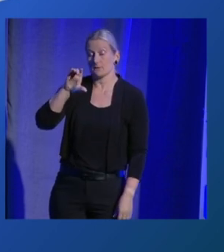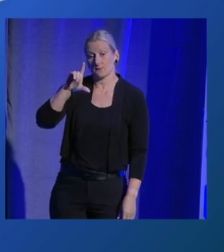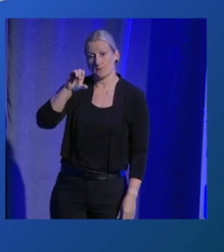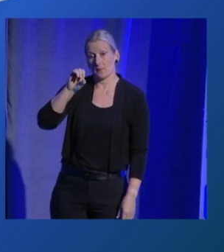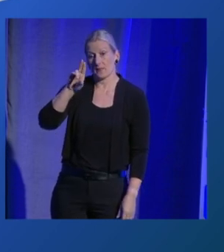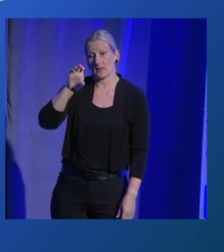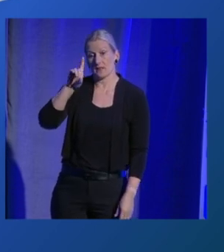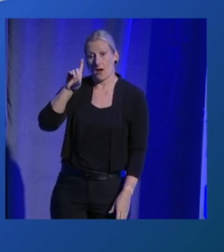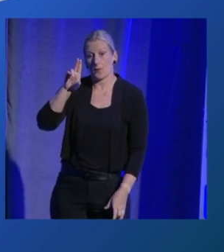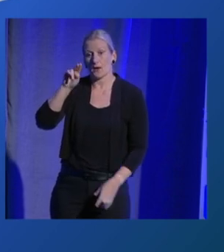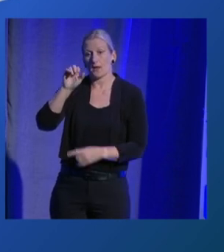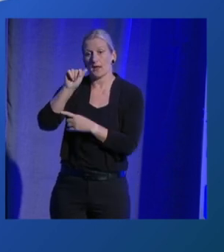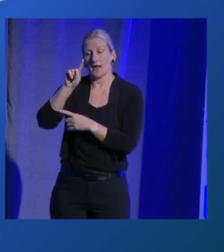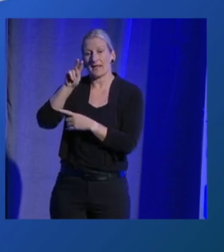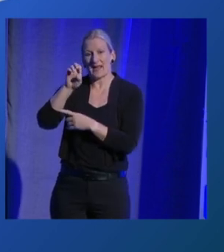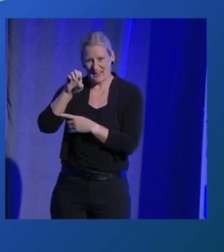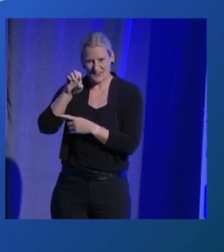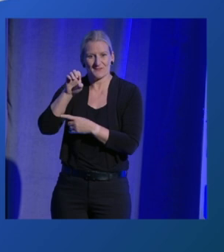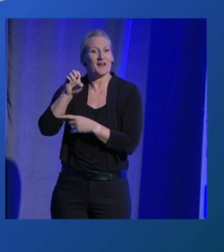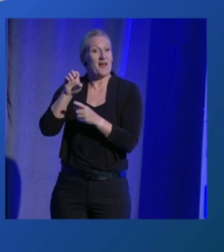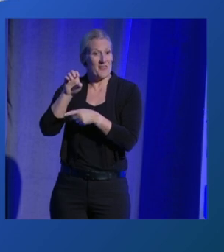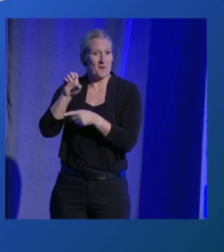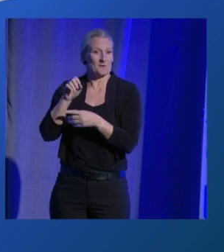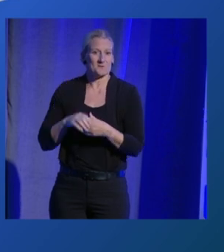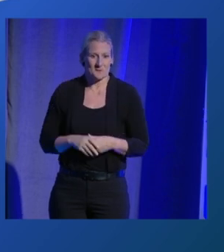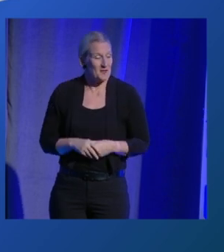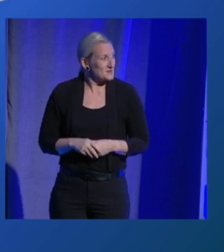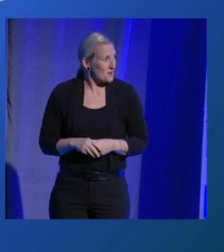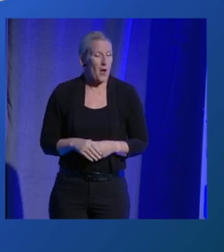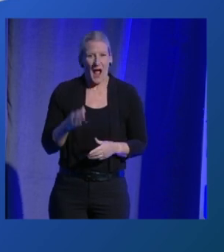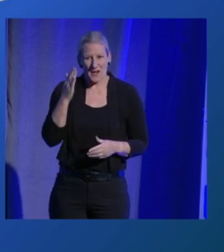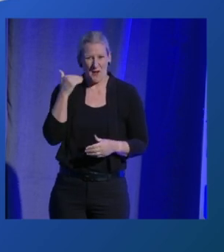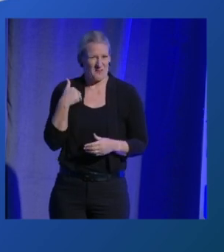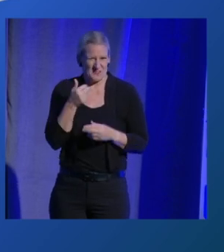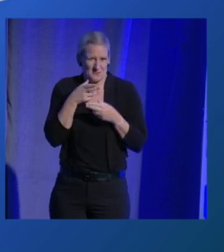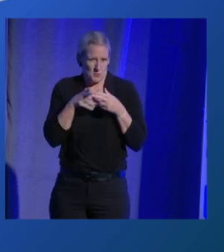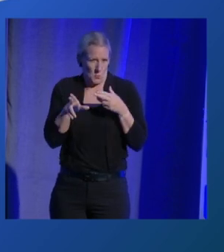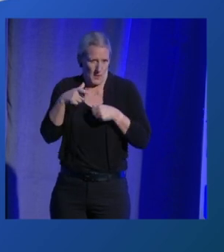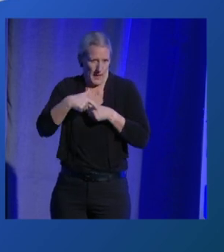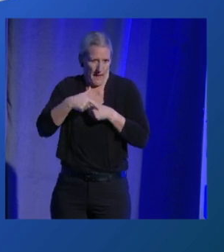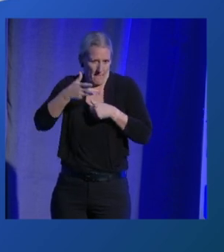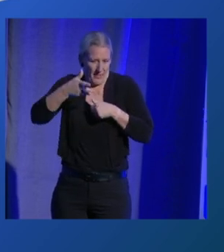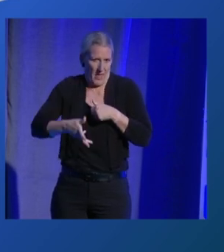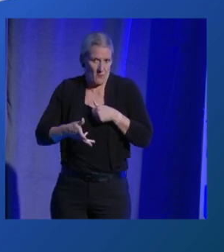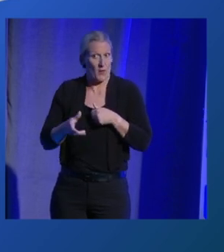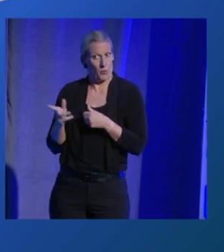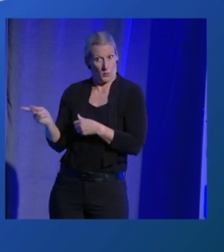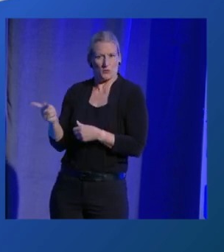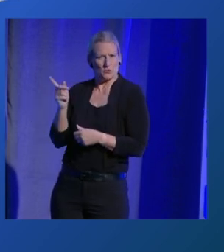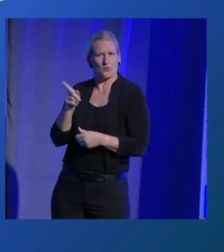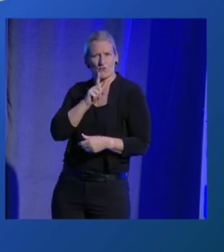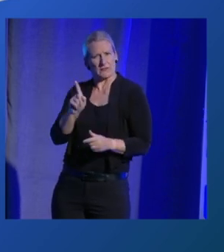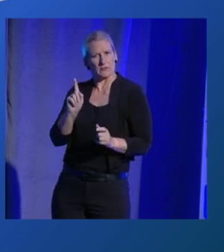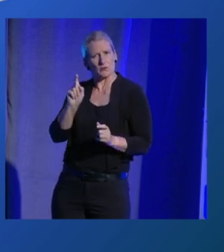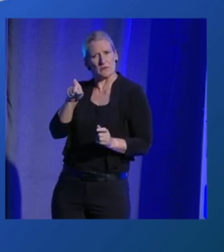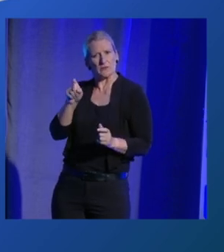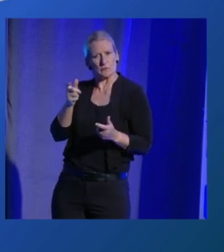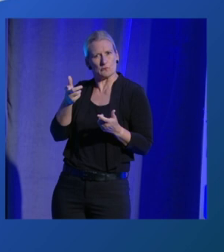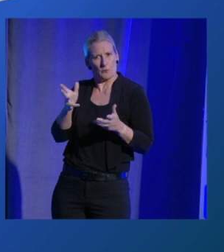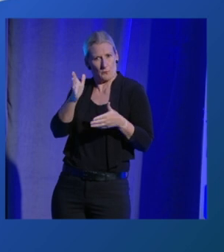um so I want to draw a close because I see I have just a little bit of time here um in